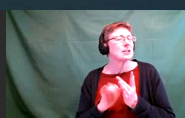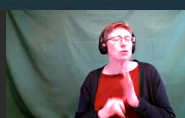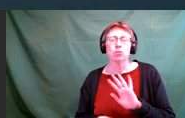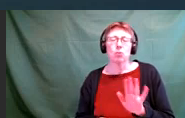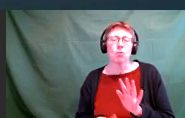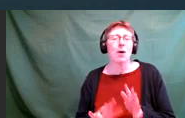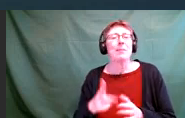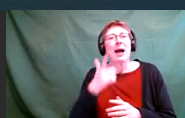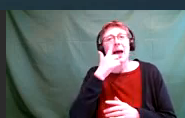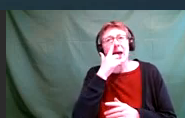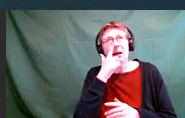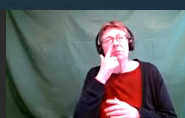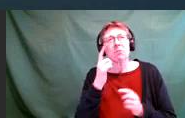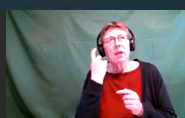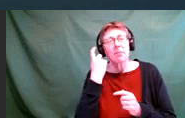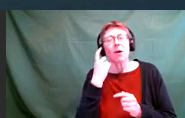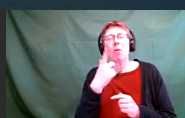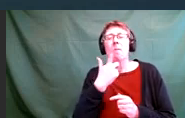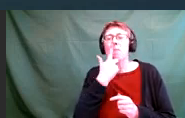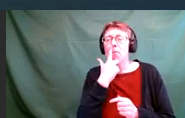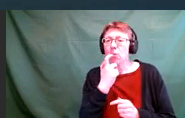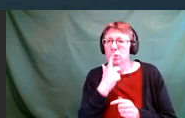of things happening.